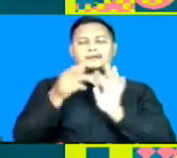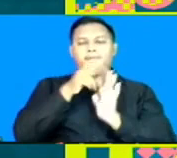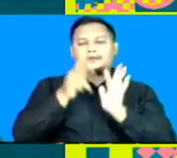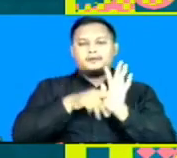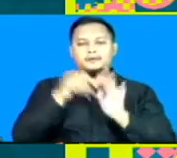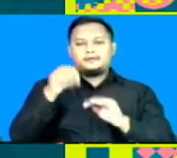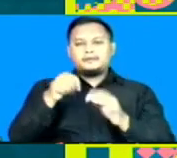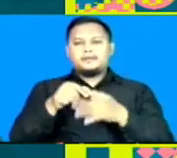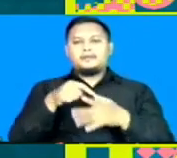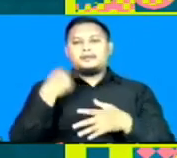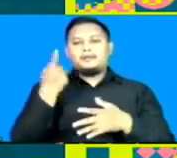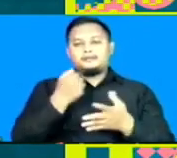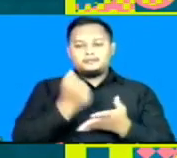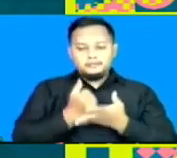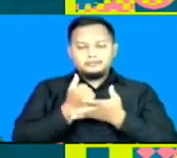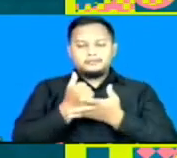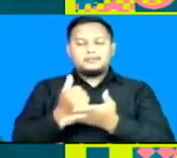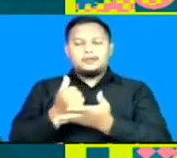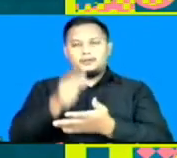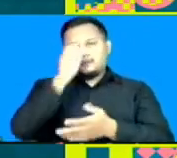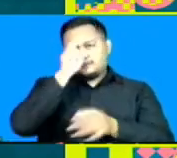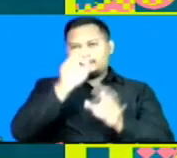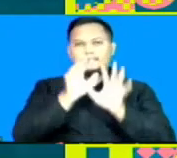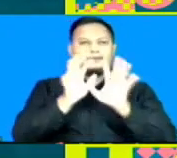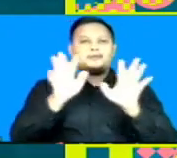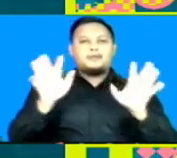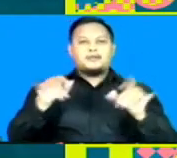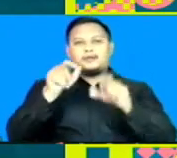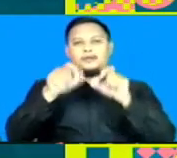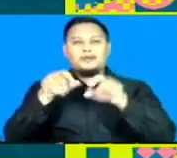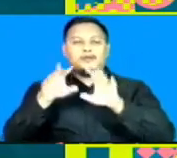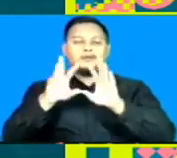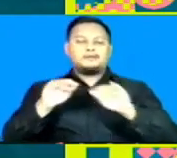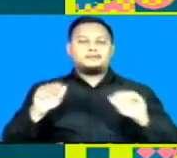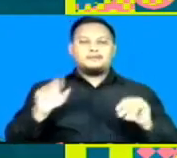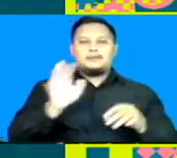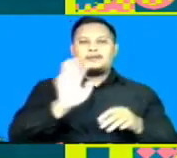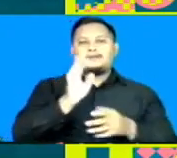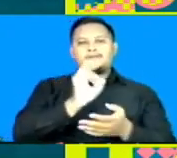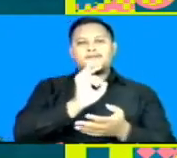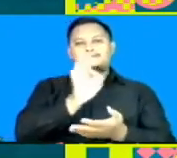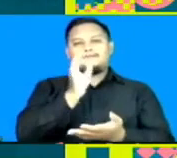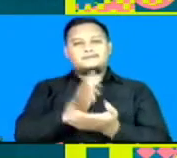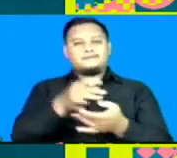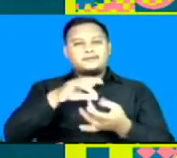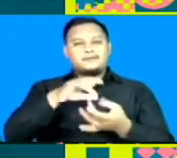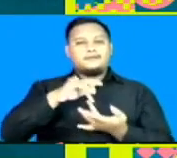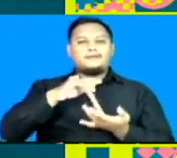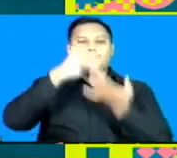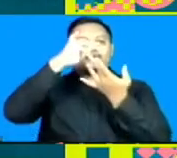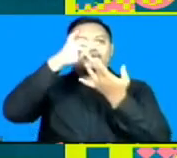in informal sector, especially in informal sector, will be covered in by social security.